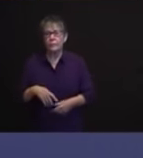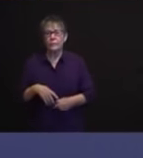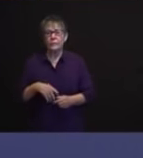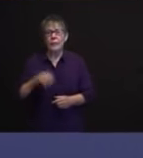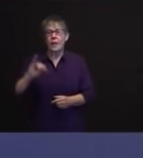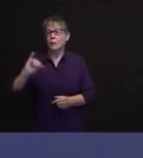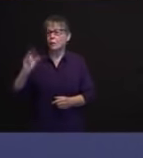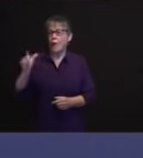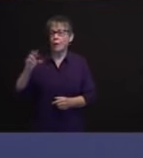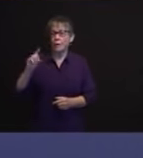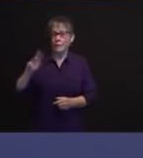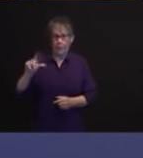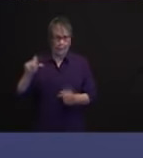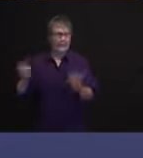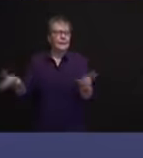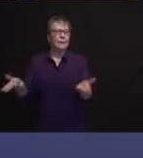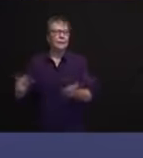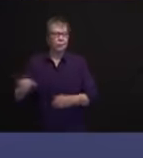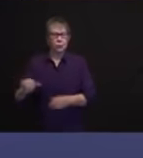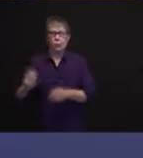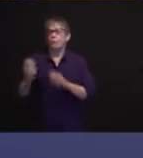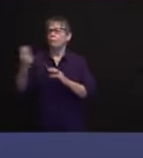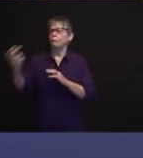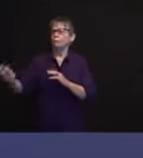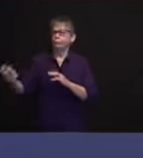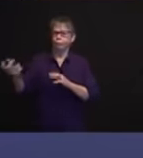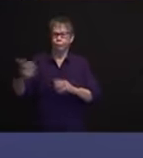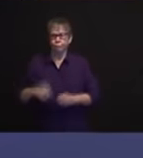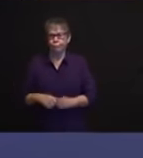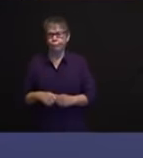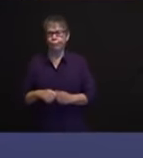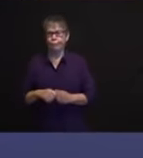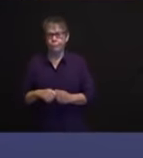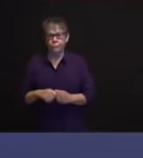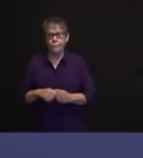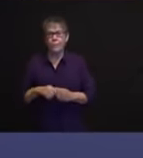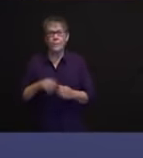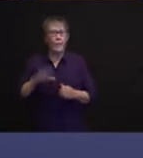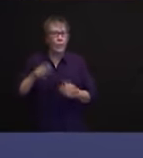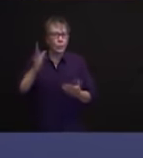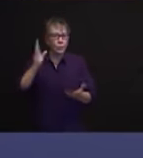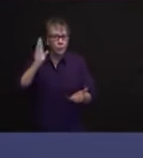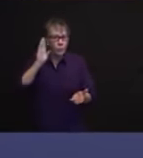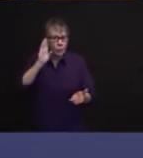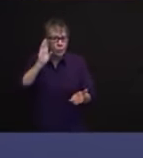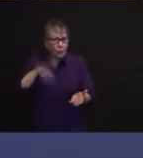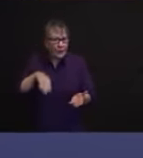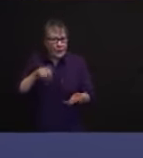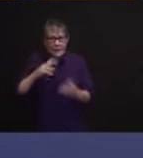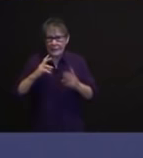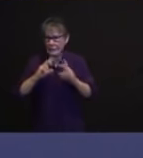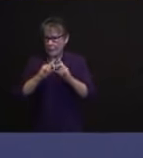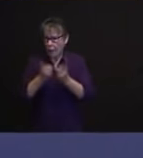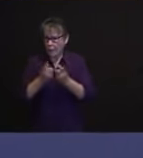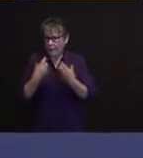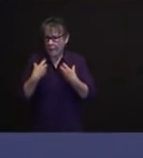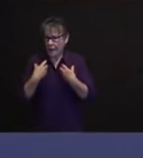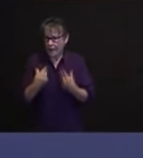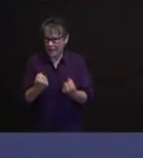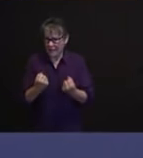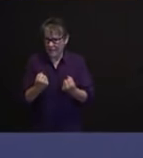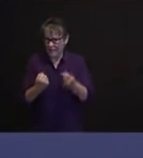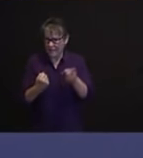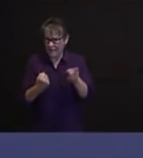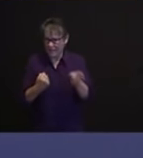Garg. As folks are likely aware, we had a positive case at the Department of Health, and following the public health